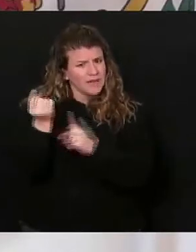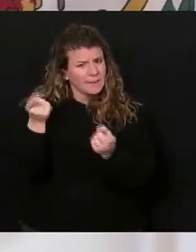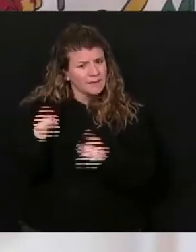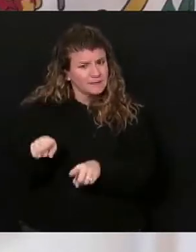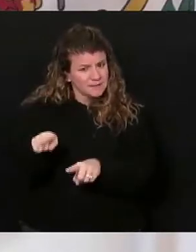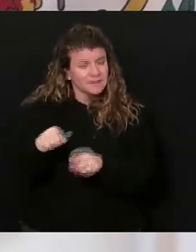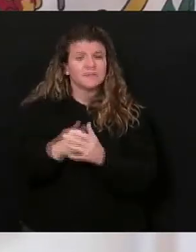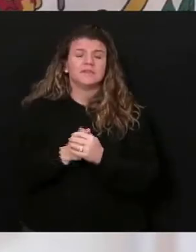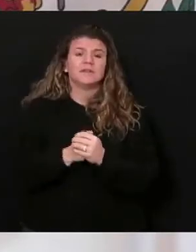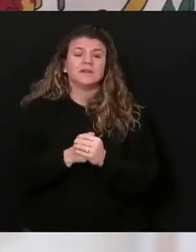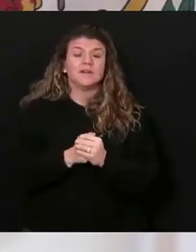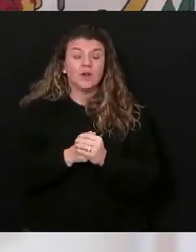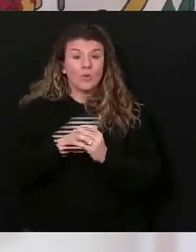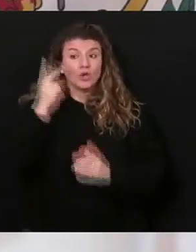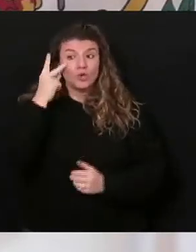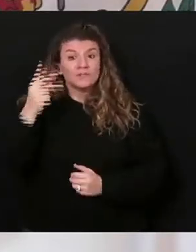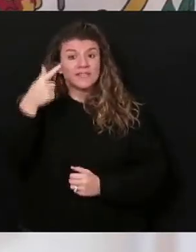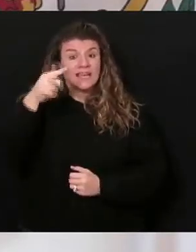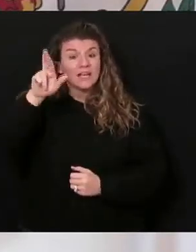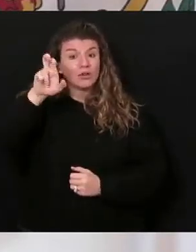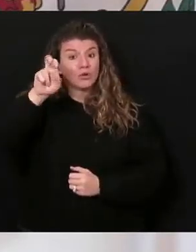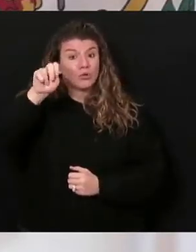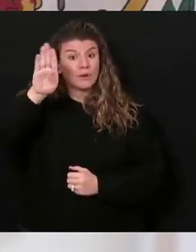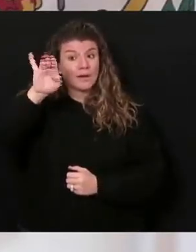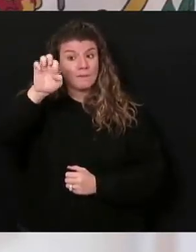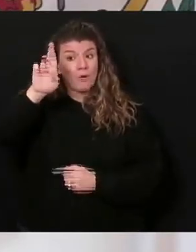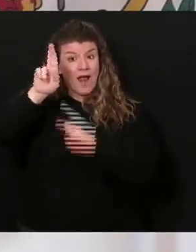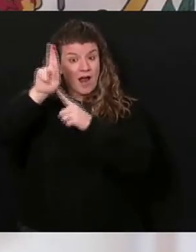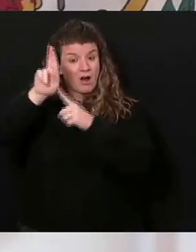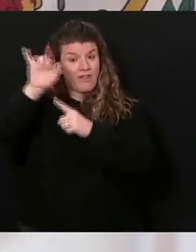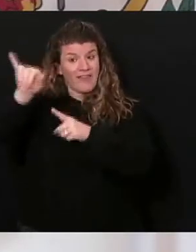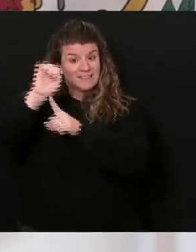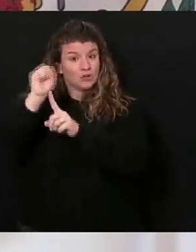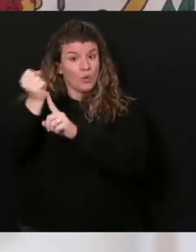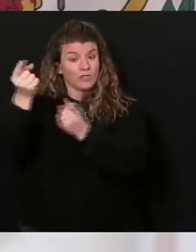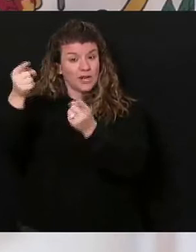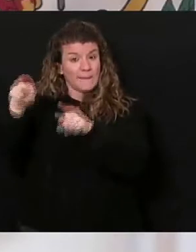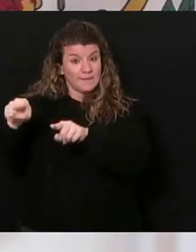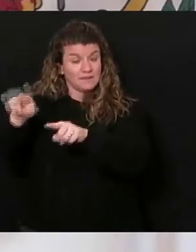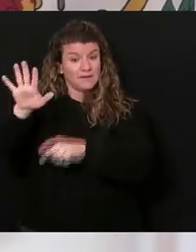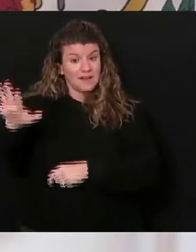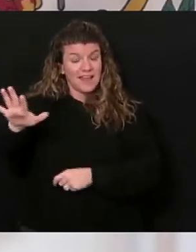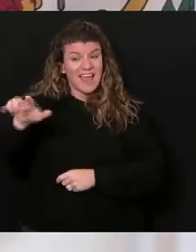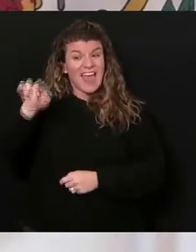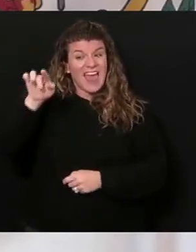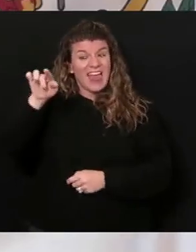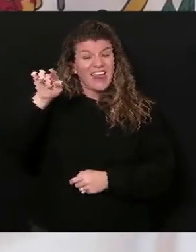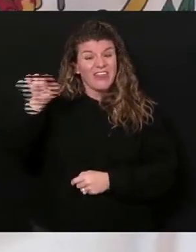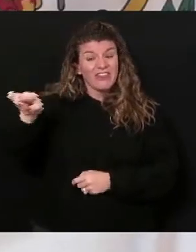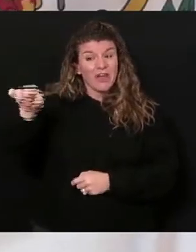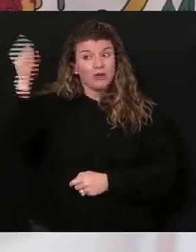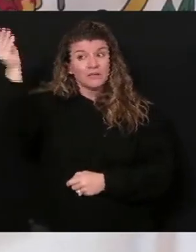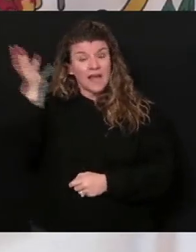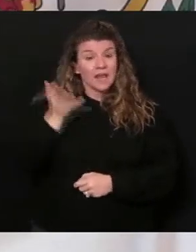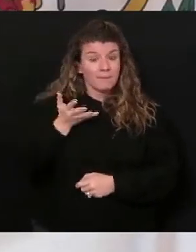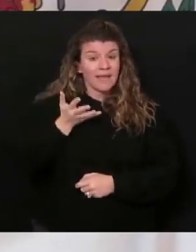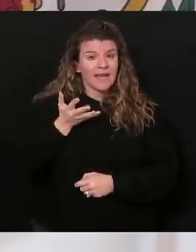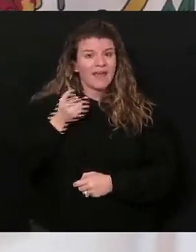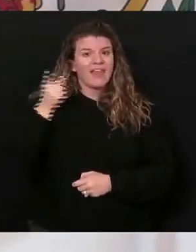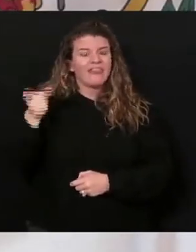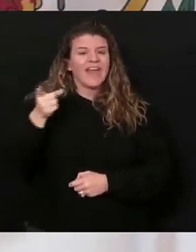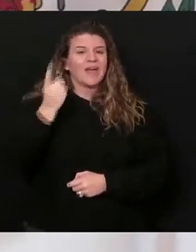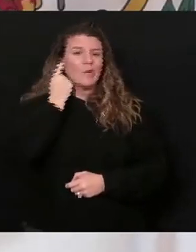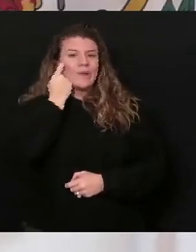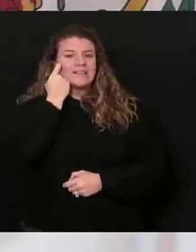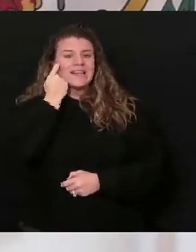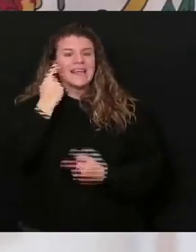From the standpoint of the Greenbrier, and I think the Greenbrier, you know, they're telling me the Greenbrier just came out with a press